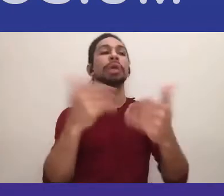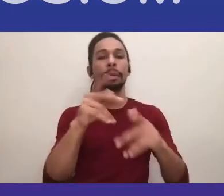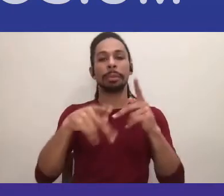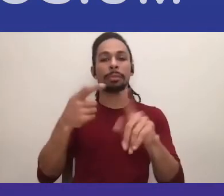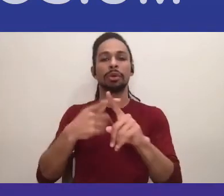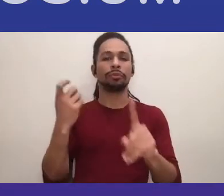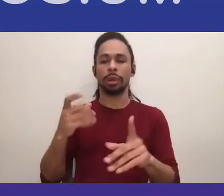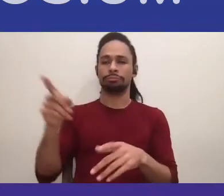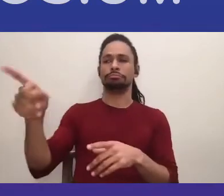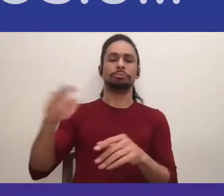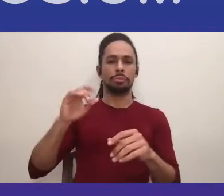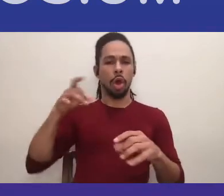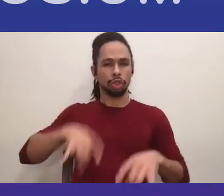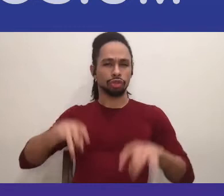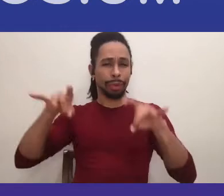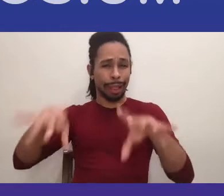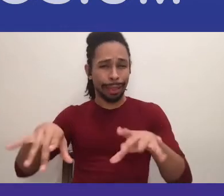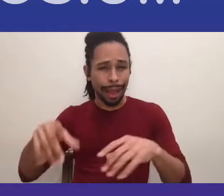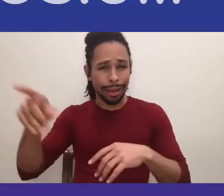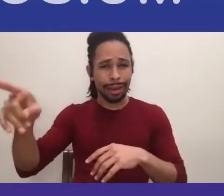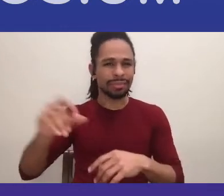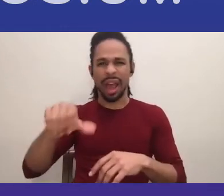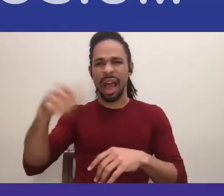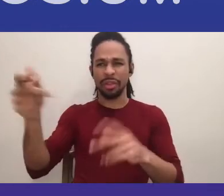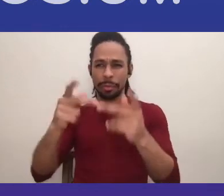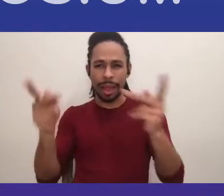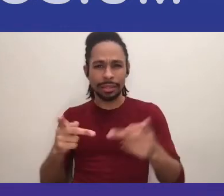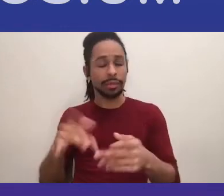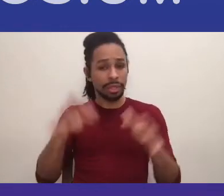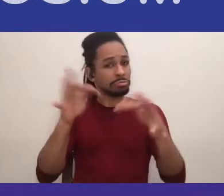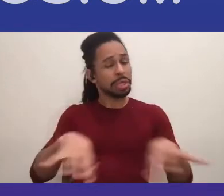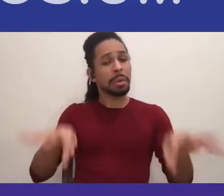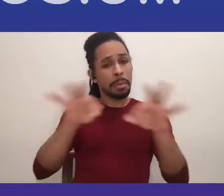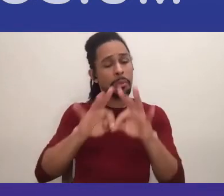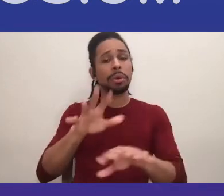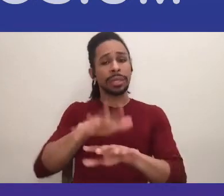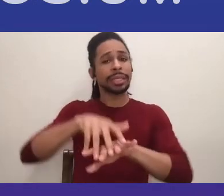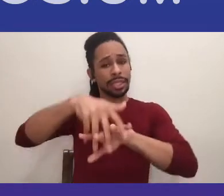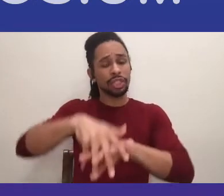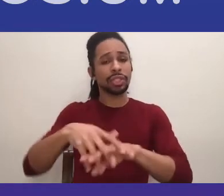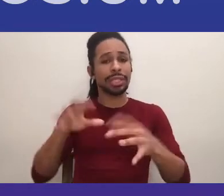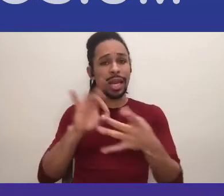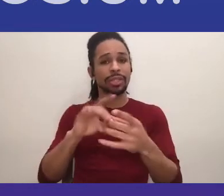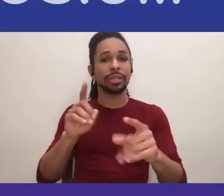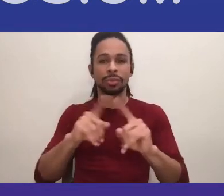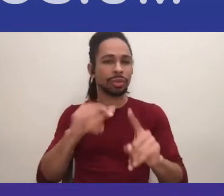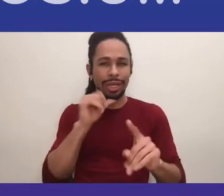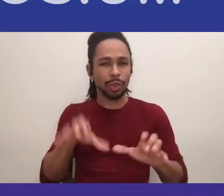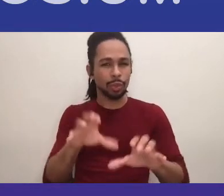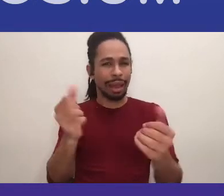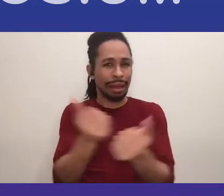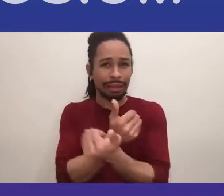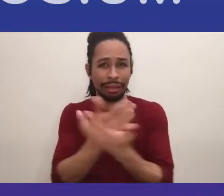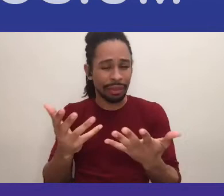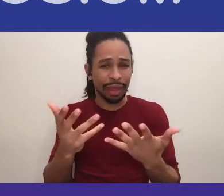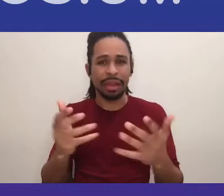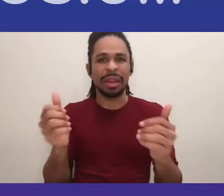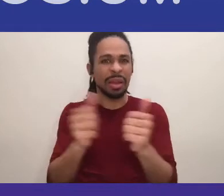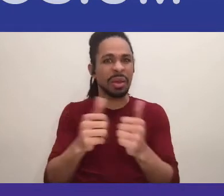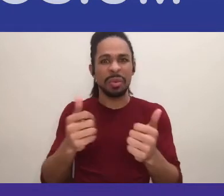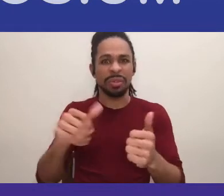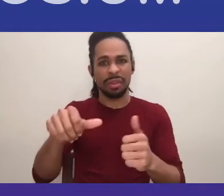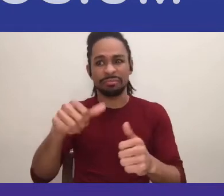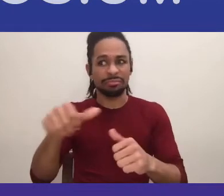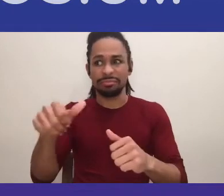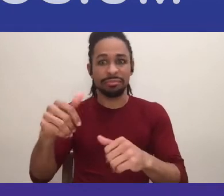which are valid, important international Indigenous connections, but you are not doing anything with Mashantucket Pequot, you are not